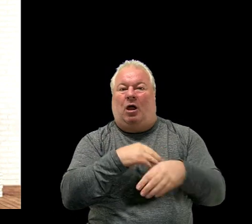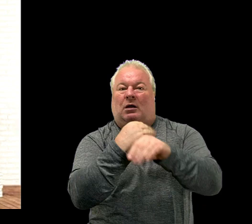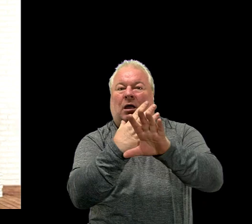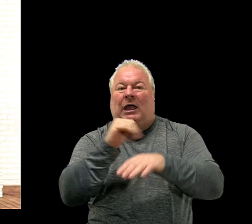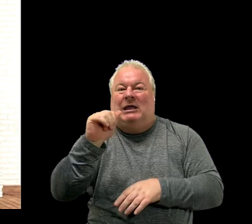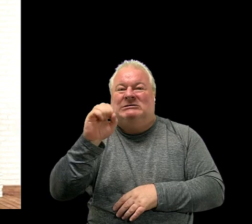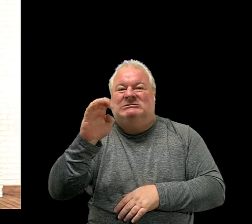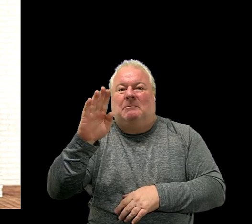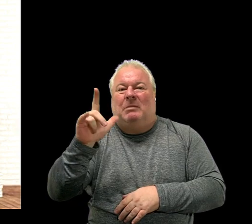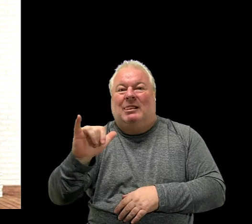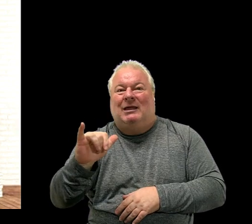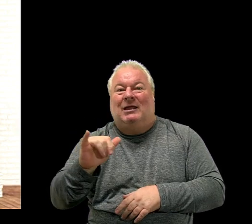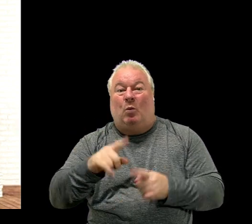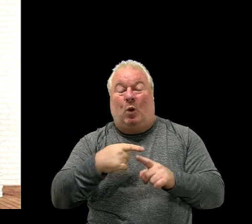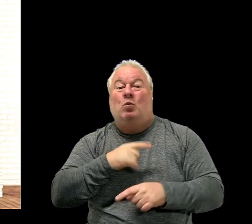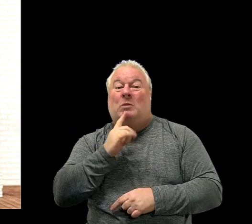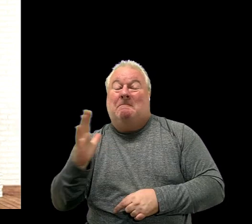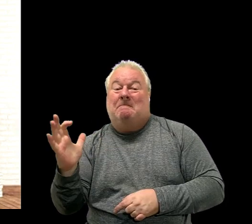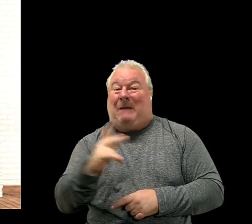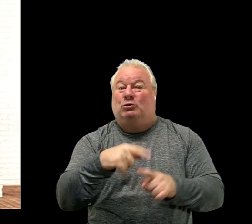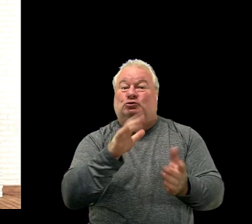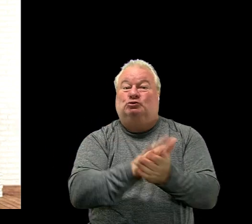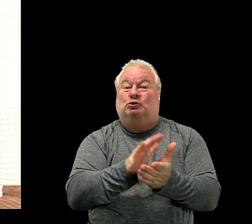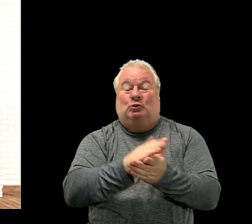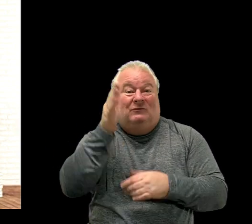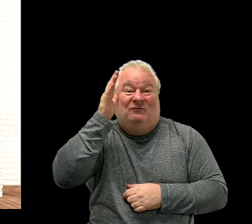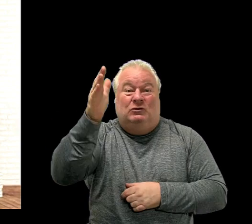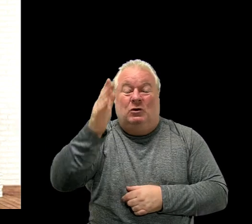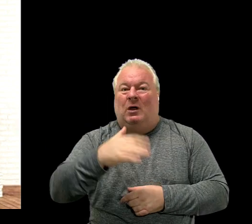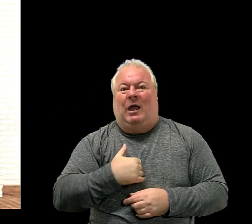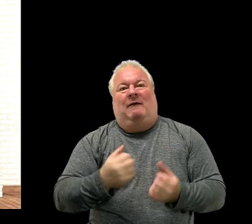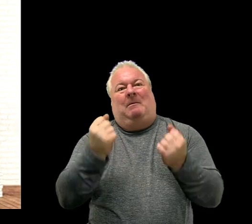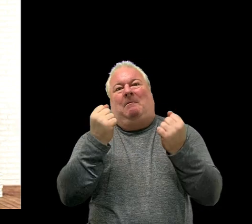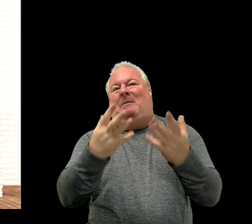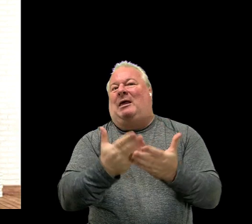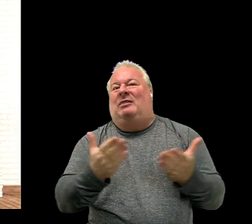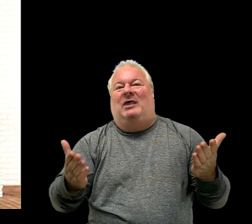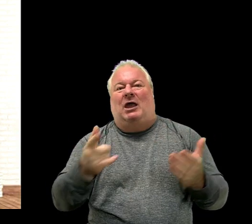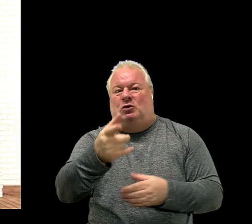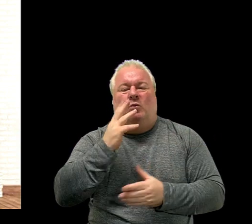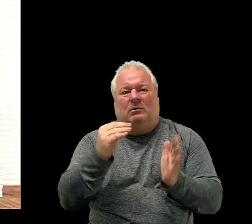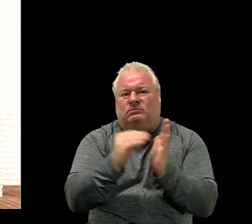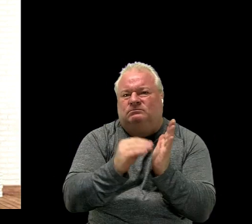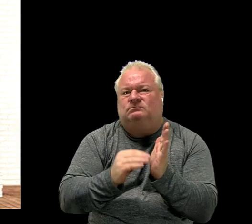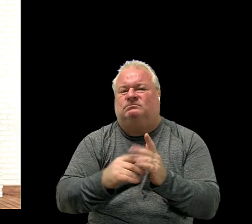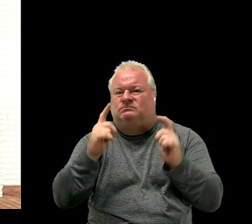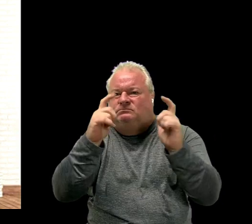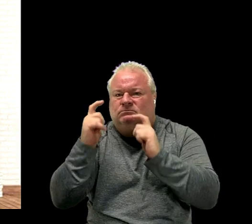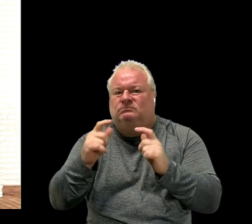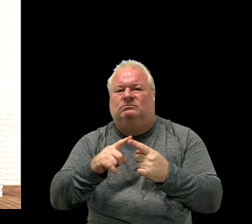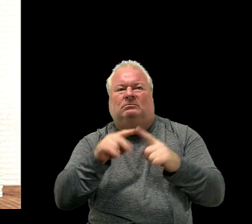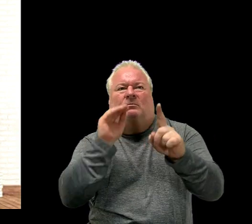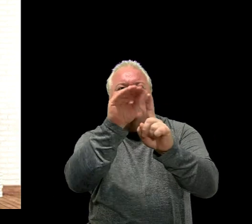so when we come back on site, there's going to be lots and lots of things that I want you to record, that I want you to